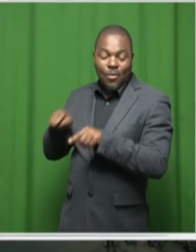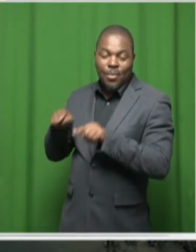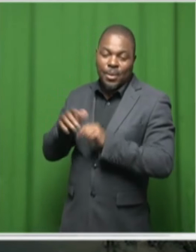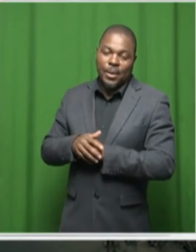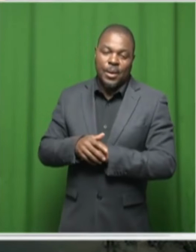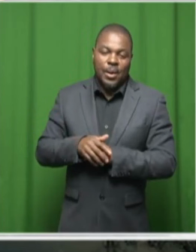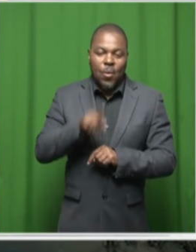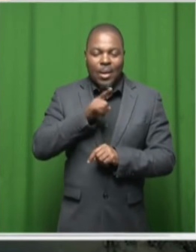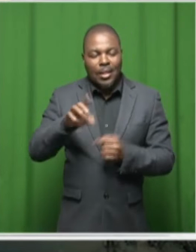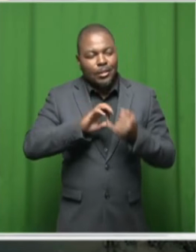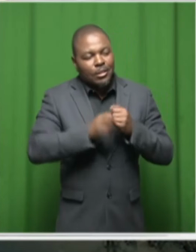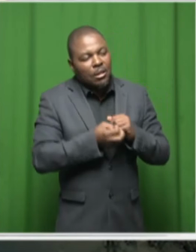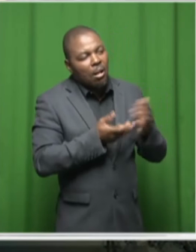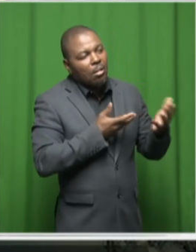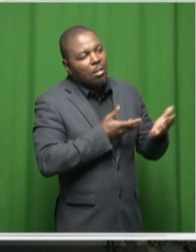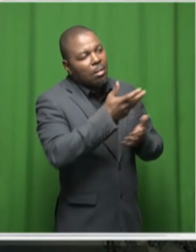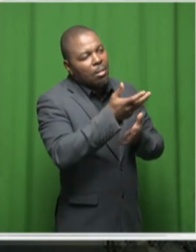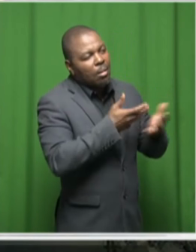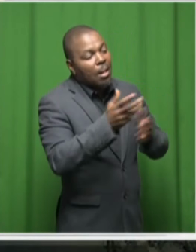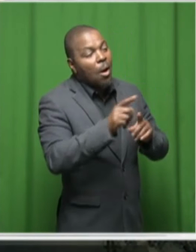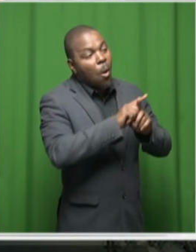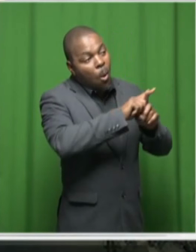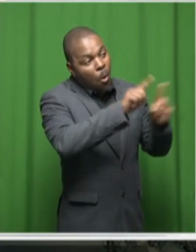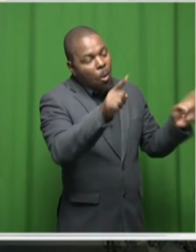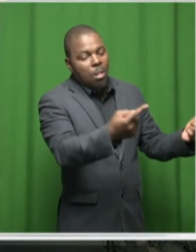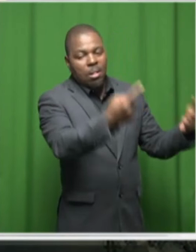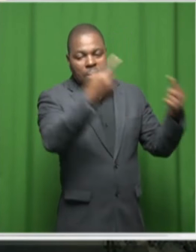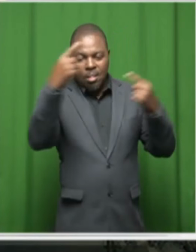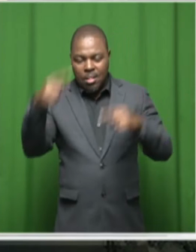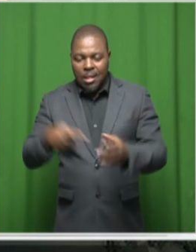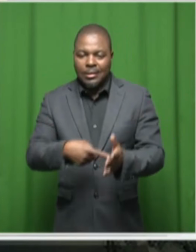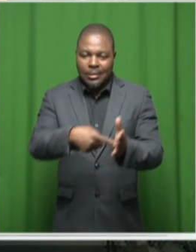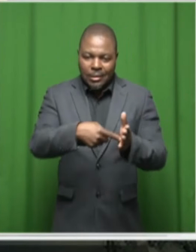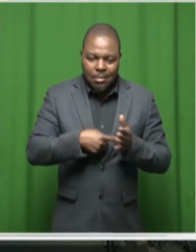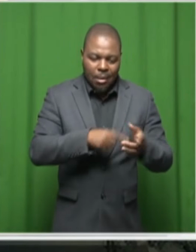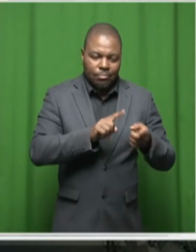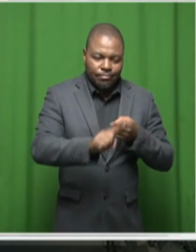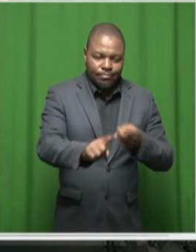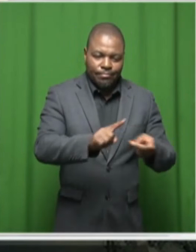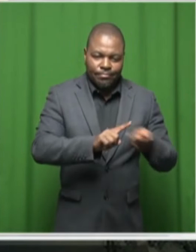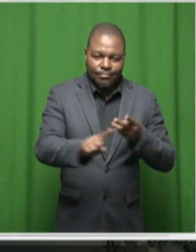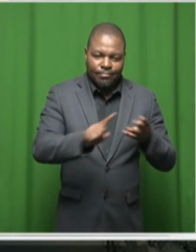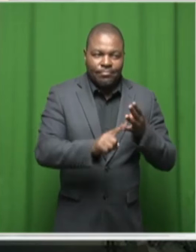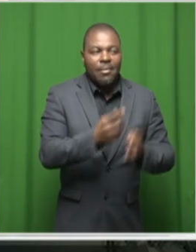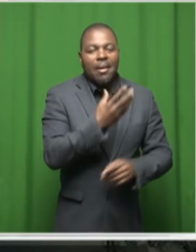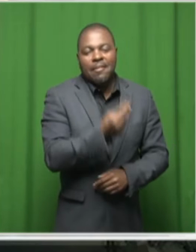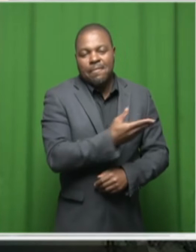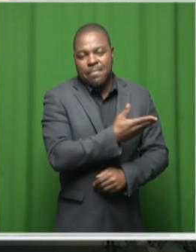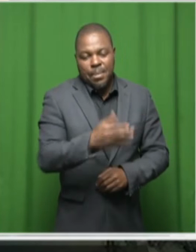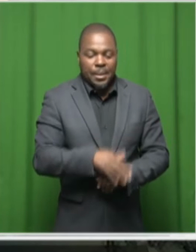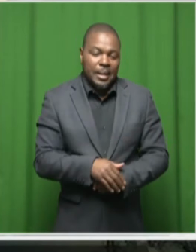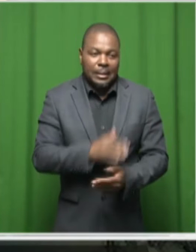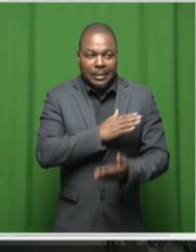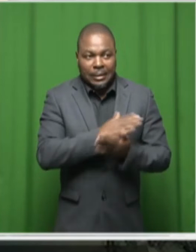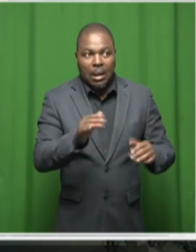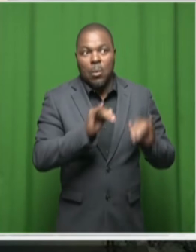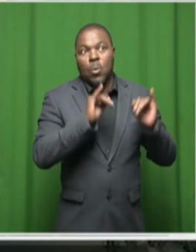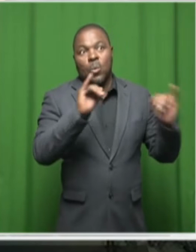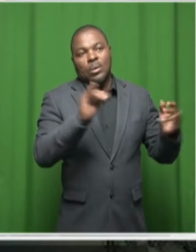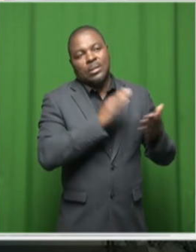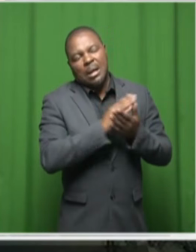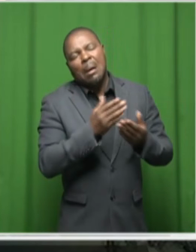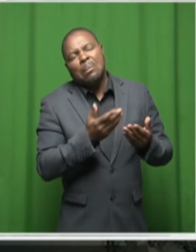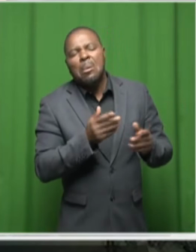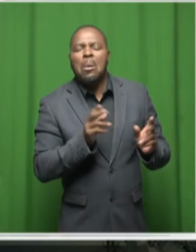but everybody's coming with a set of demands, and I suppose some more palatable than others.